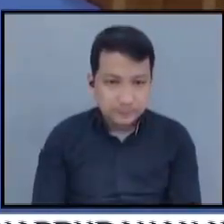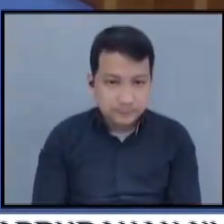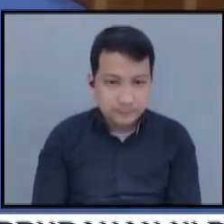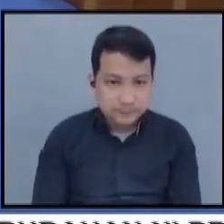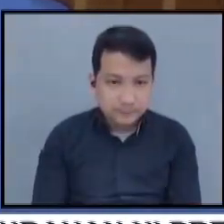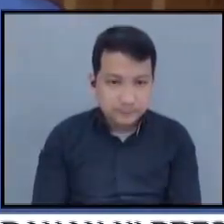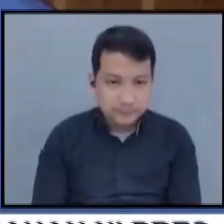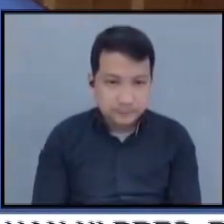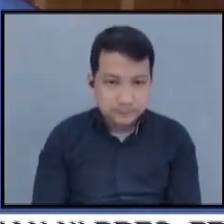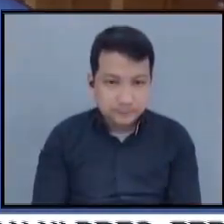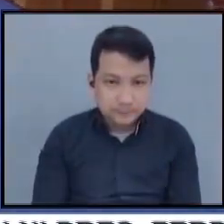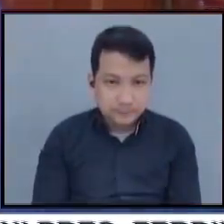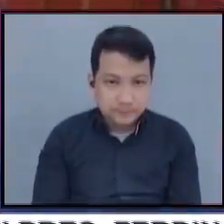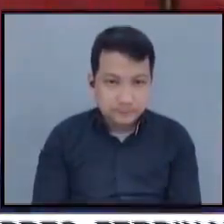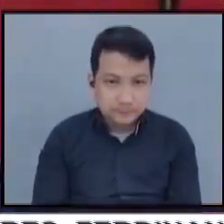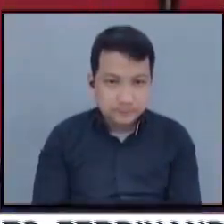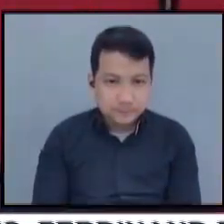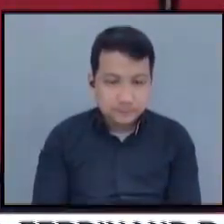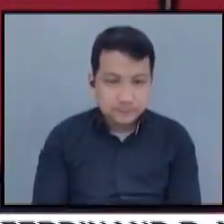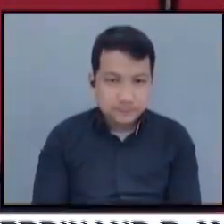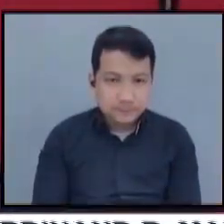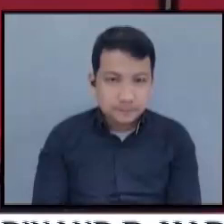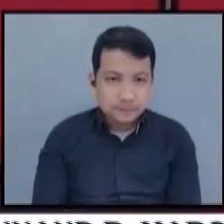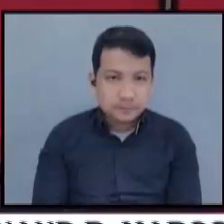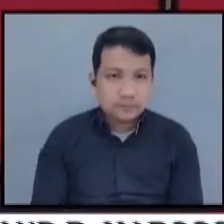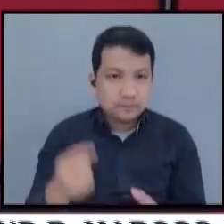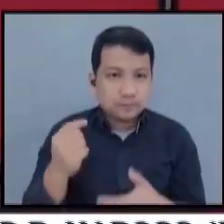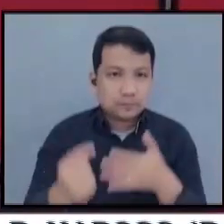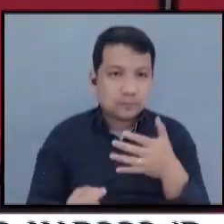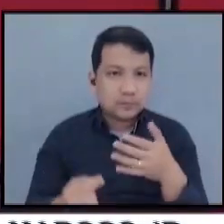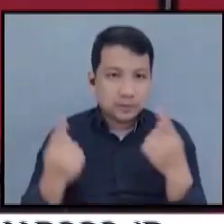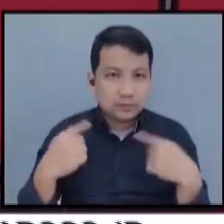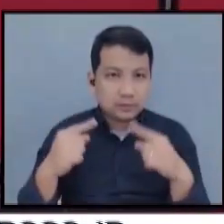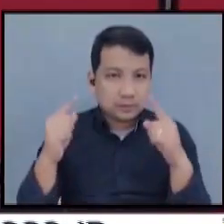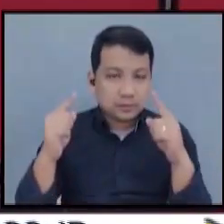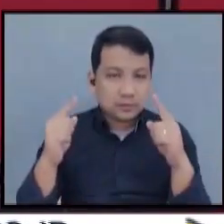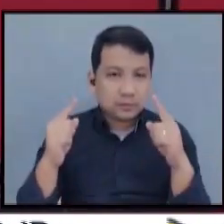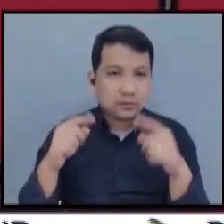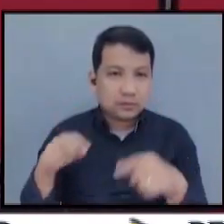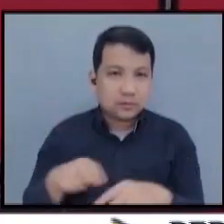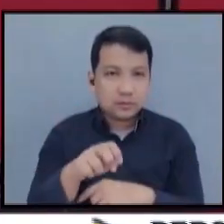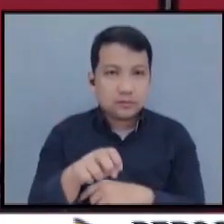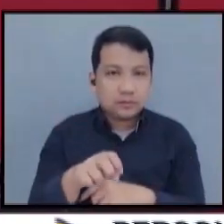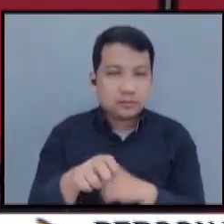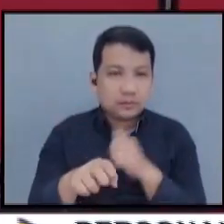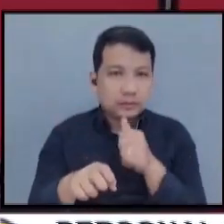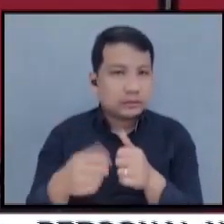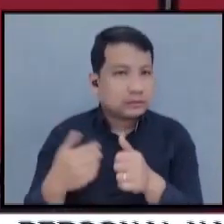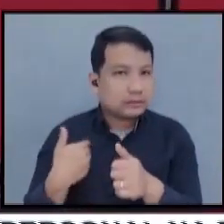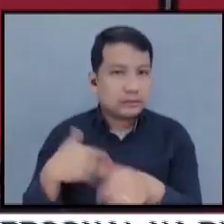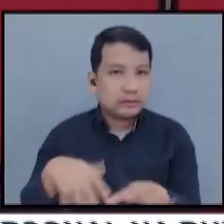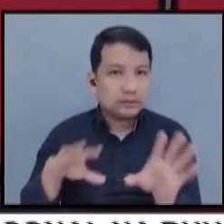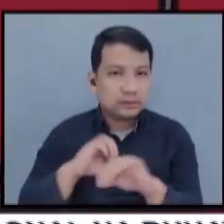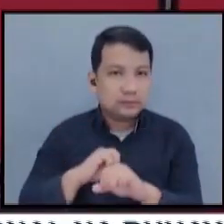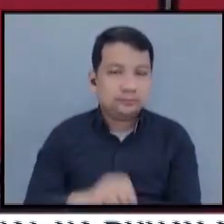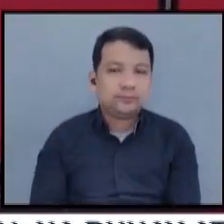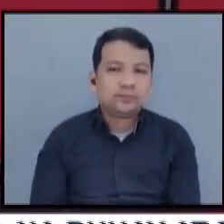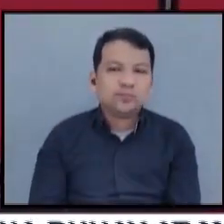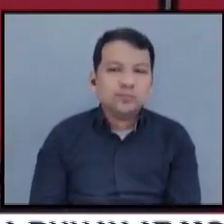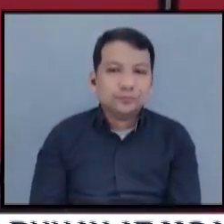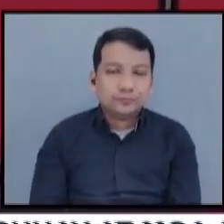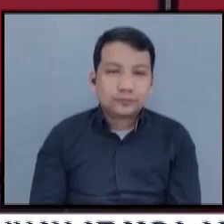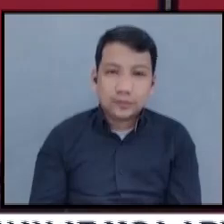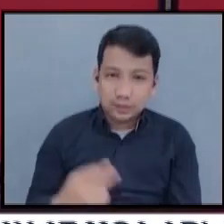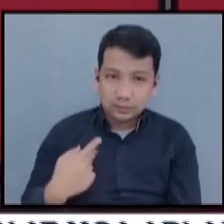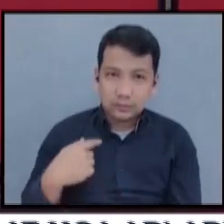While we have achieved significant milestones, our journey is far from over. Let us march forward with